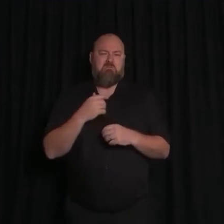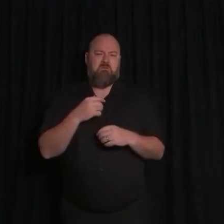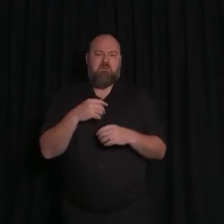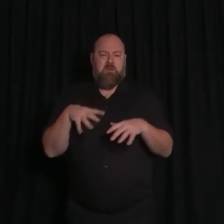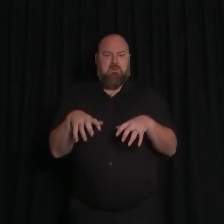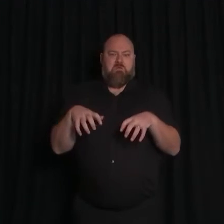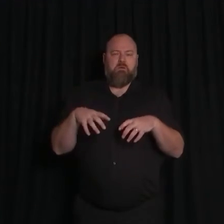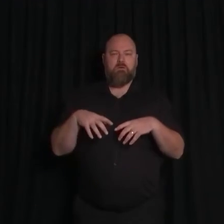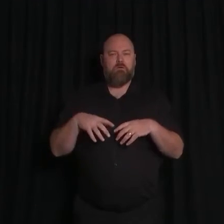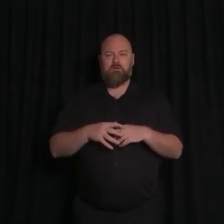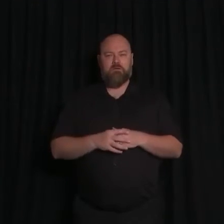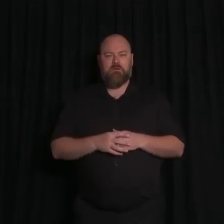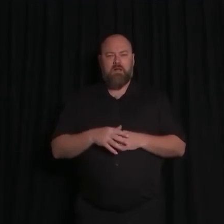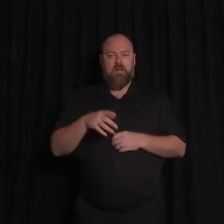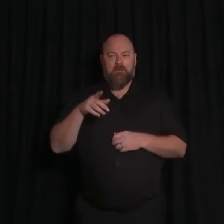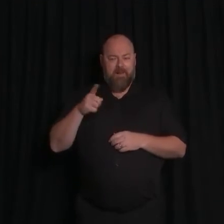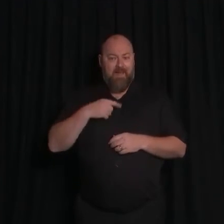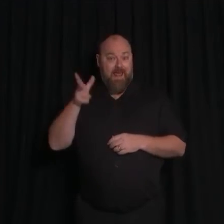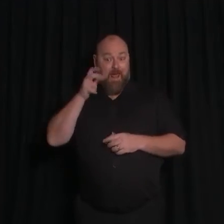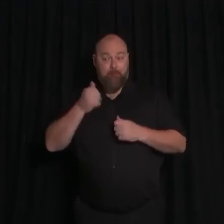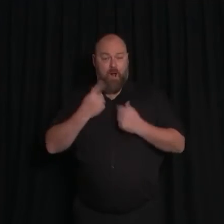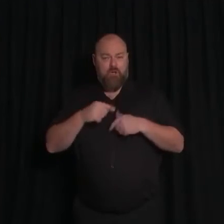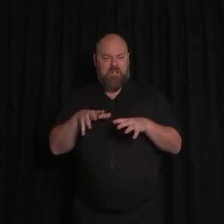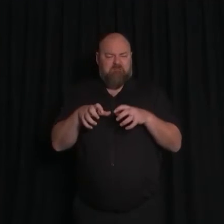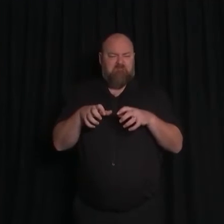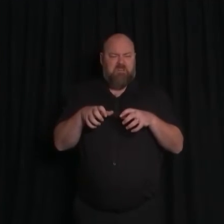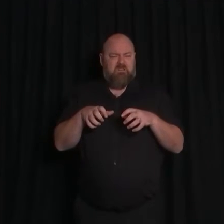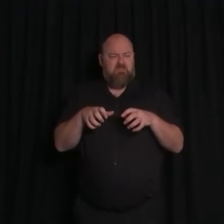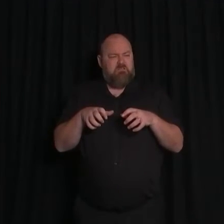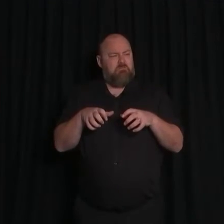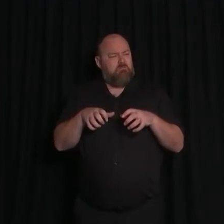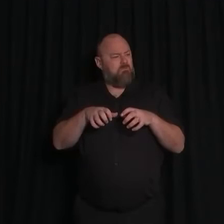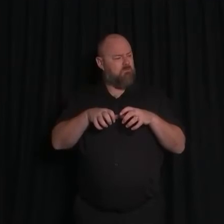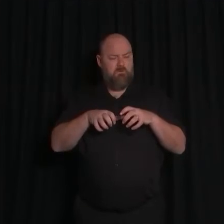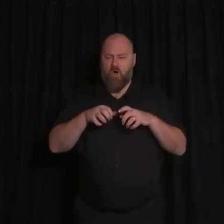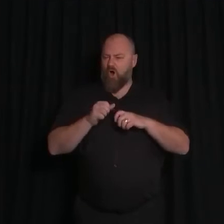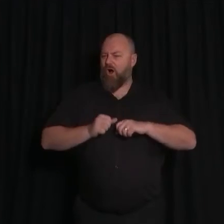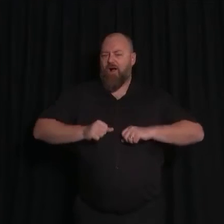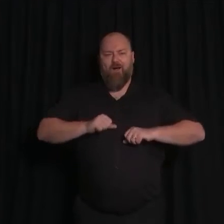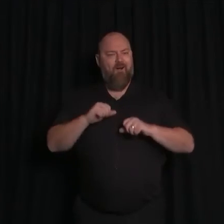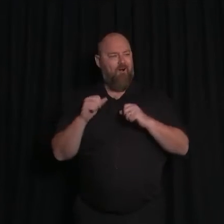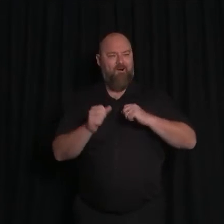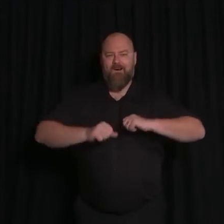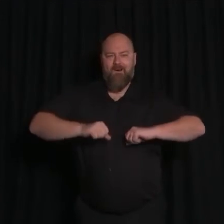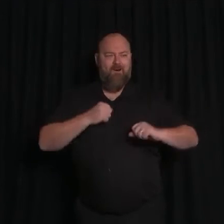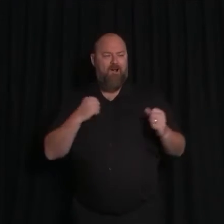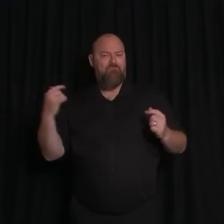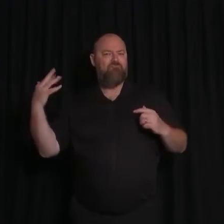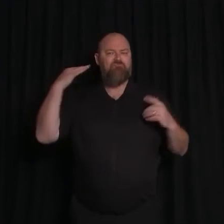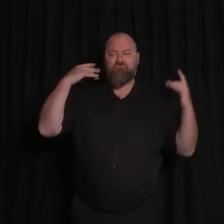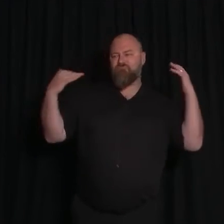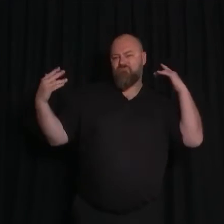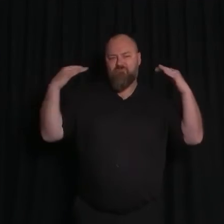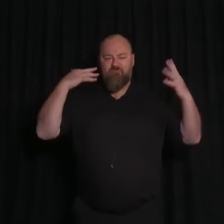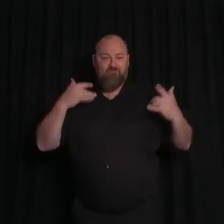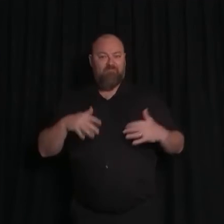oh, oh, it's okay, all right, it's okay. It's disarming. Yeah, disarming, that's yeah. Yeah.